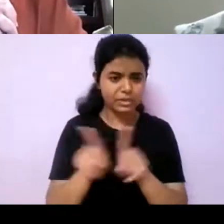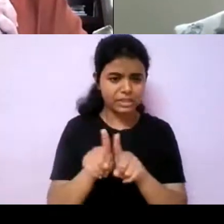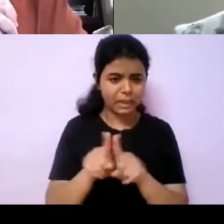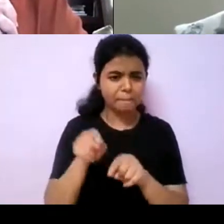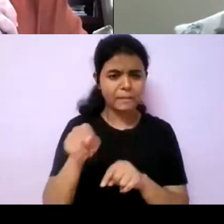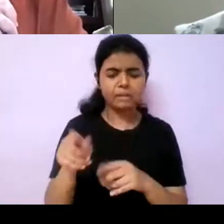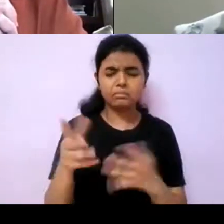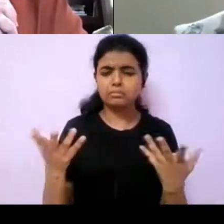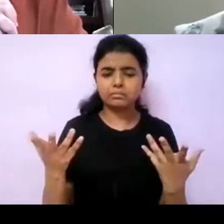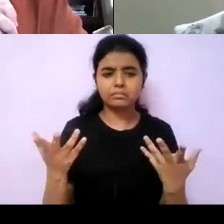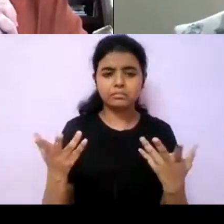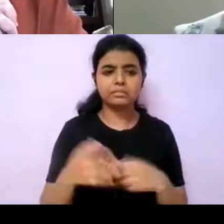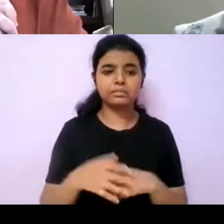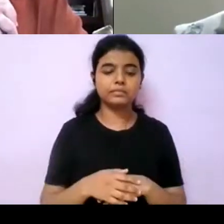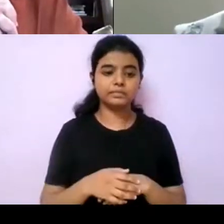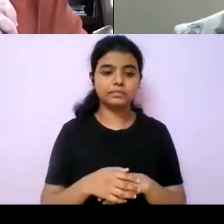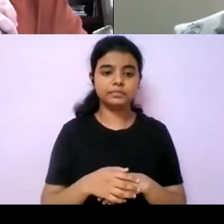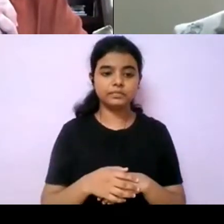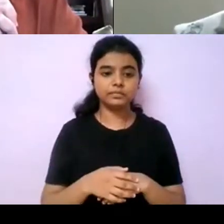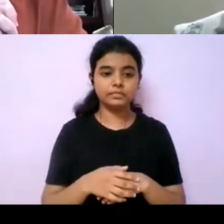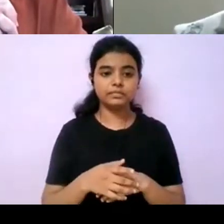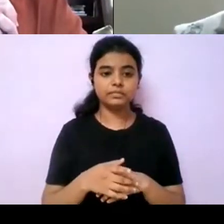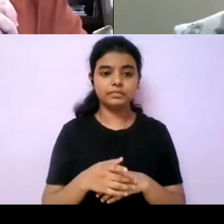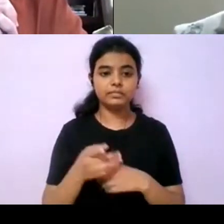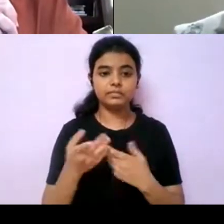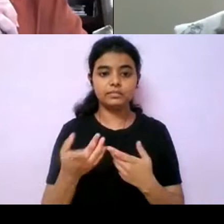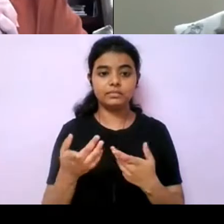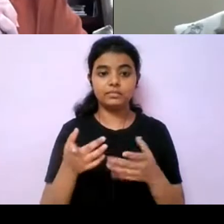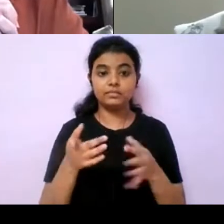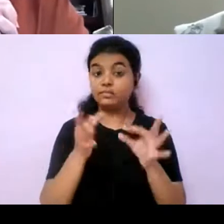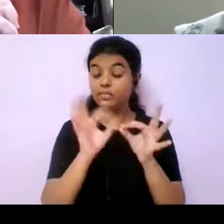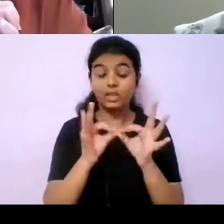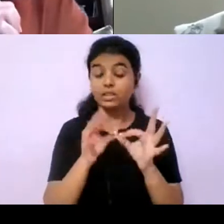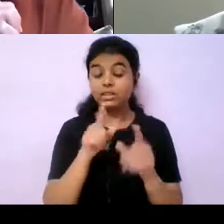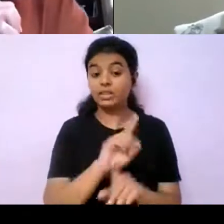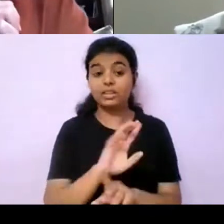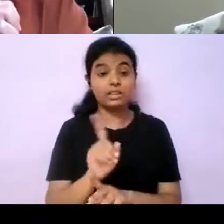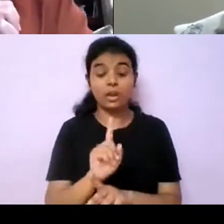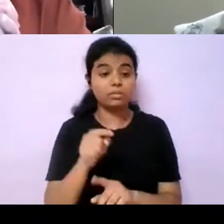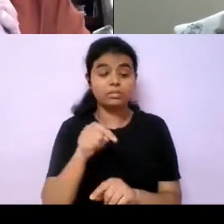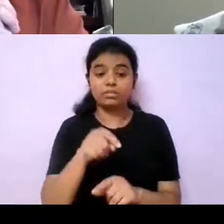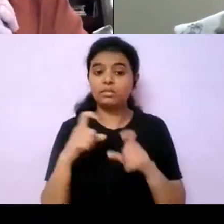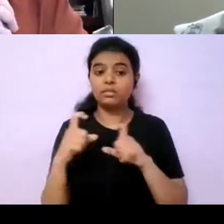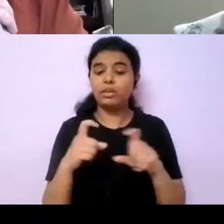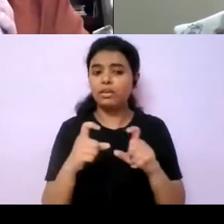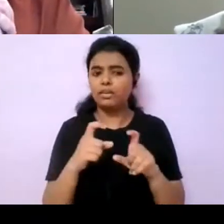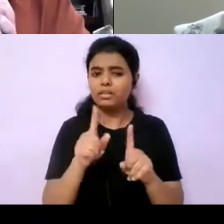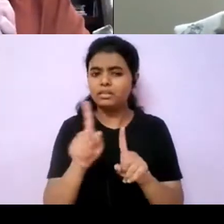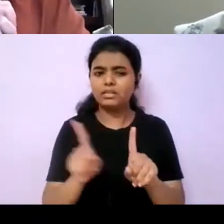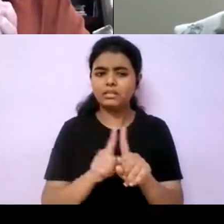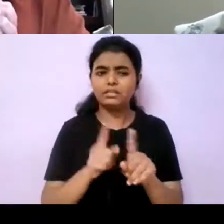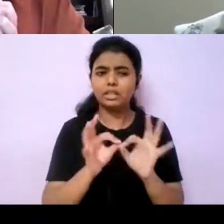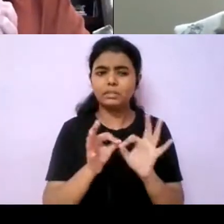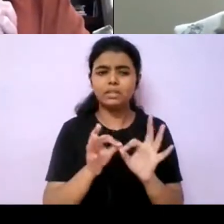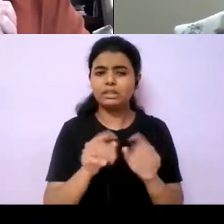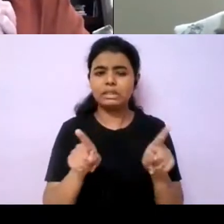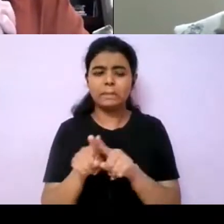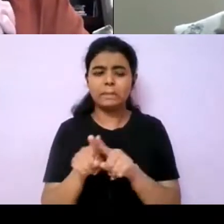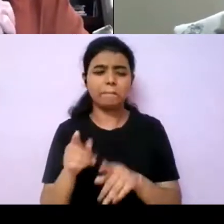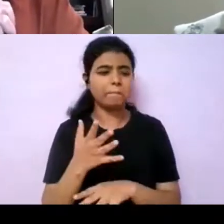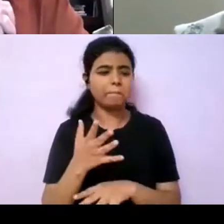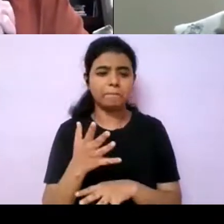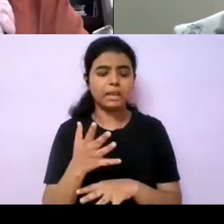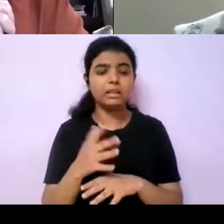which the interpreter isn't and shouldn't be viewed that way. So each of